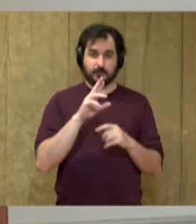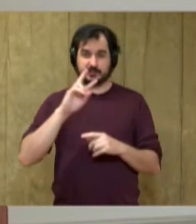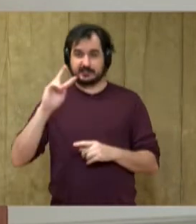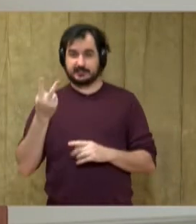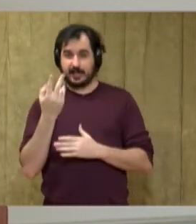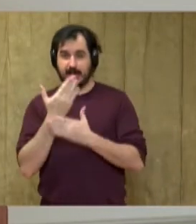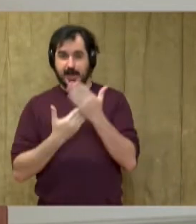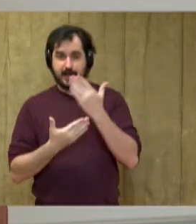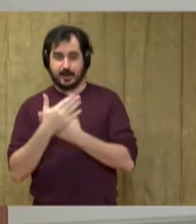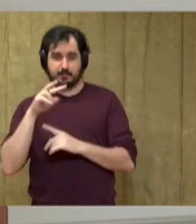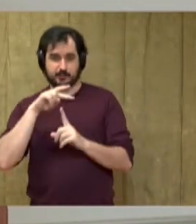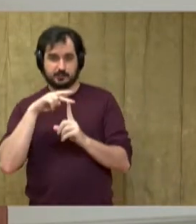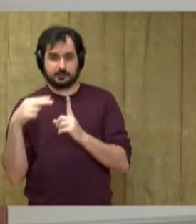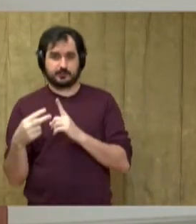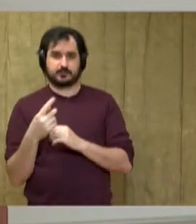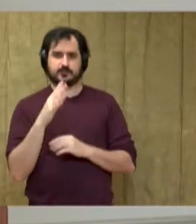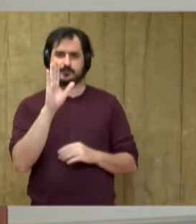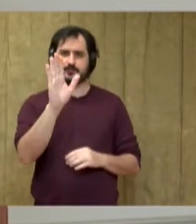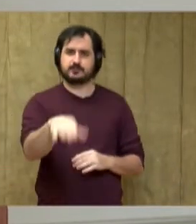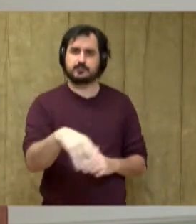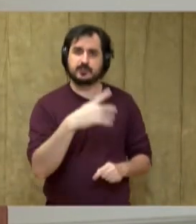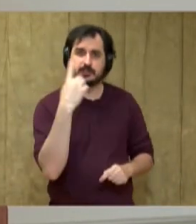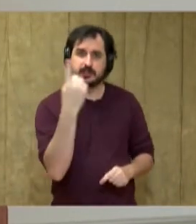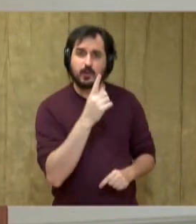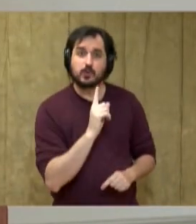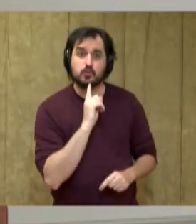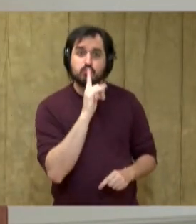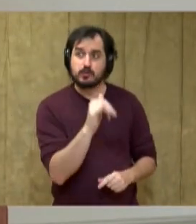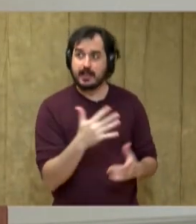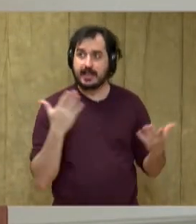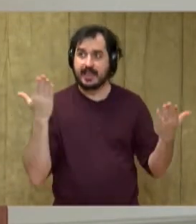Or was it coming from somebody who had done research?